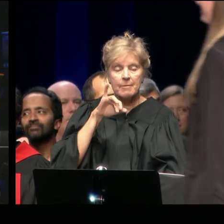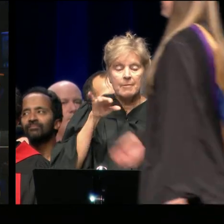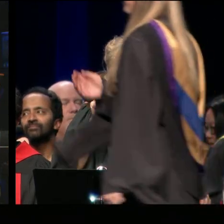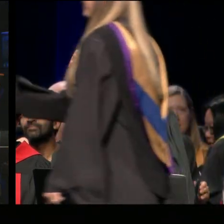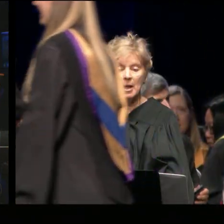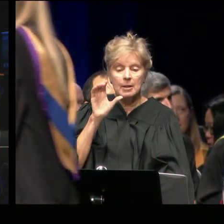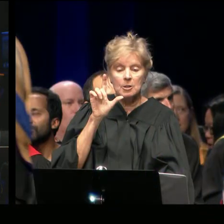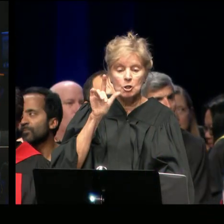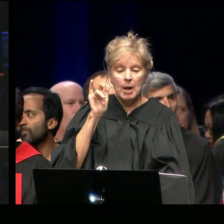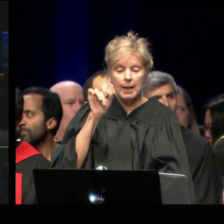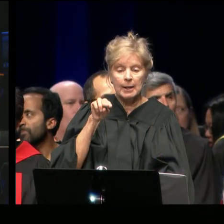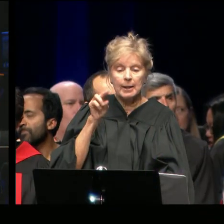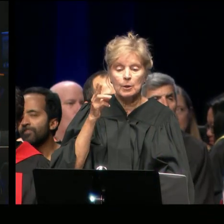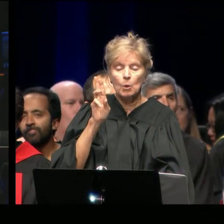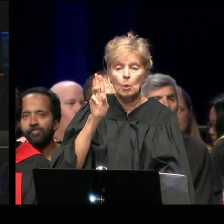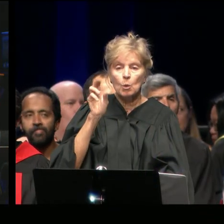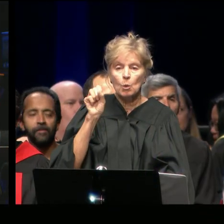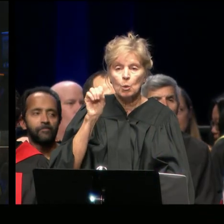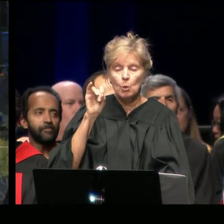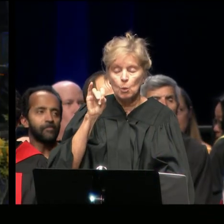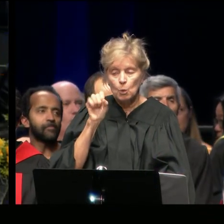Jacqueline Huskamp.